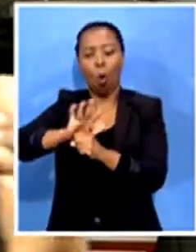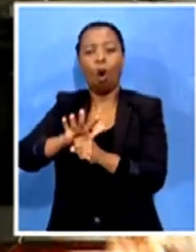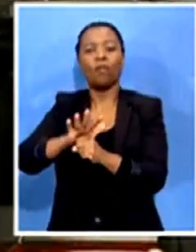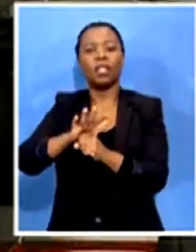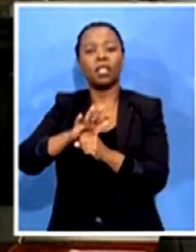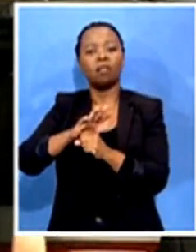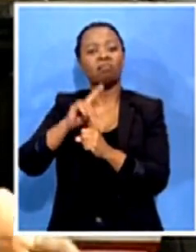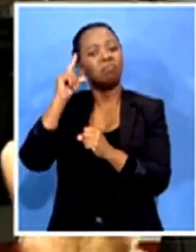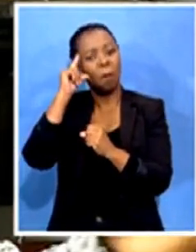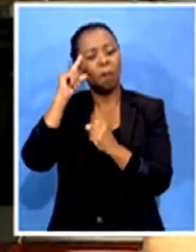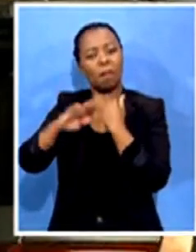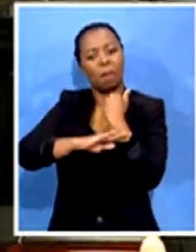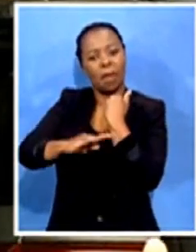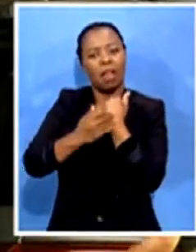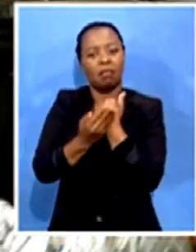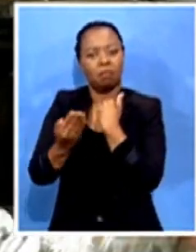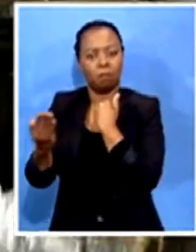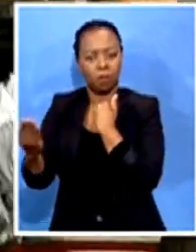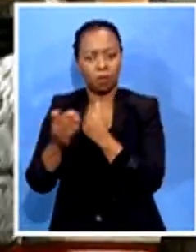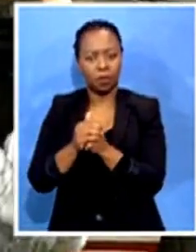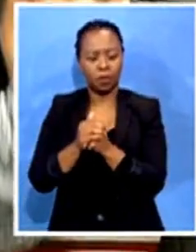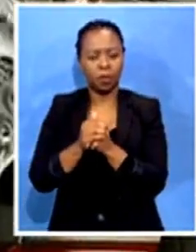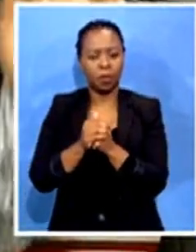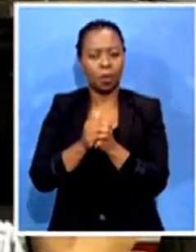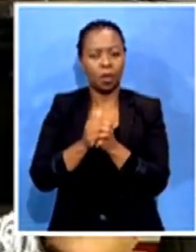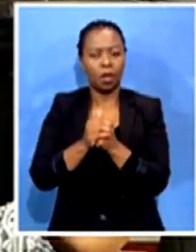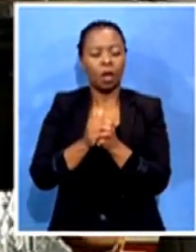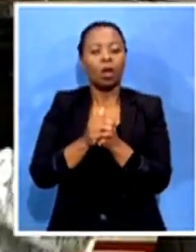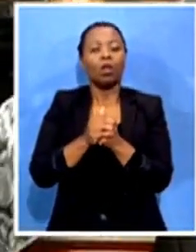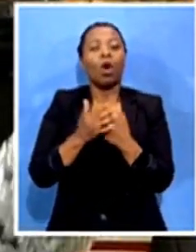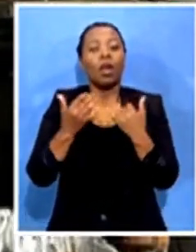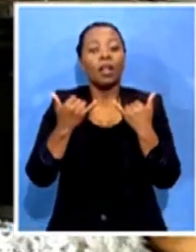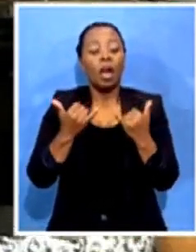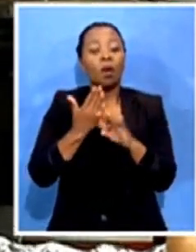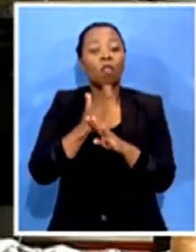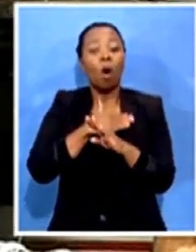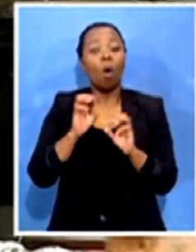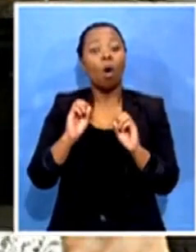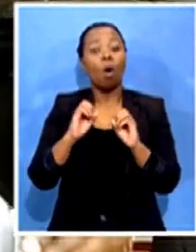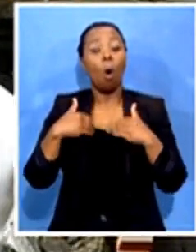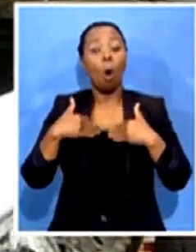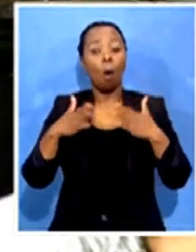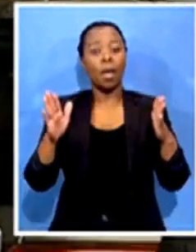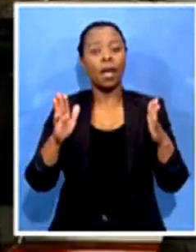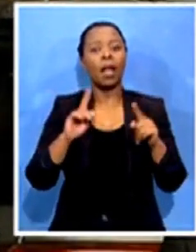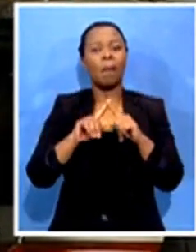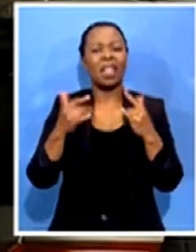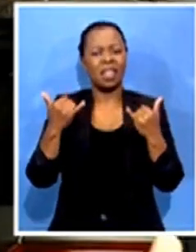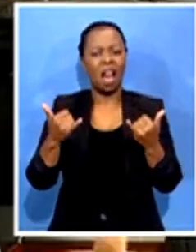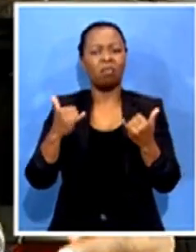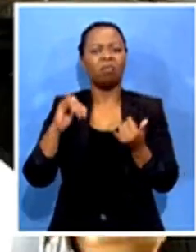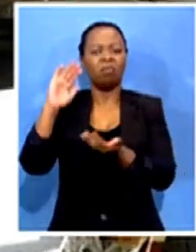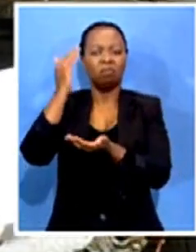had opened up for allowing, we are going to be scaling down what other